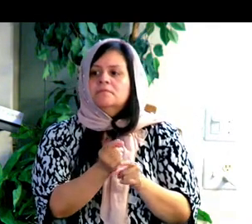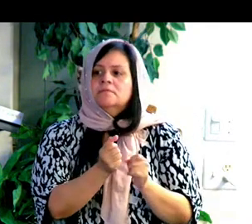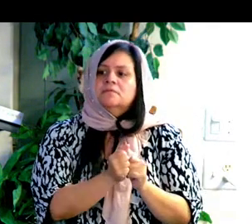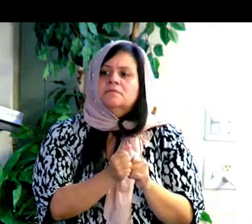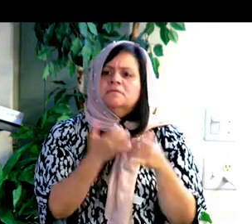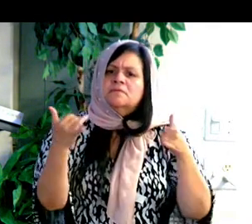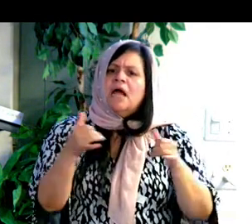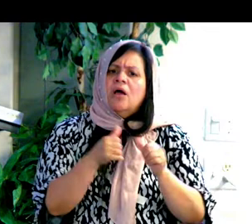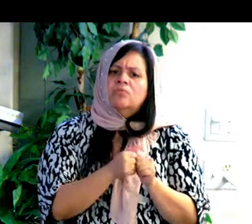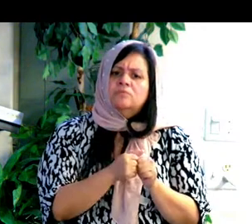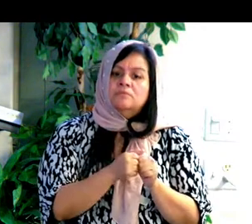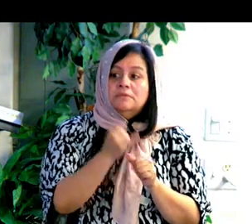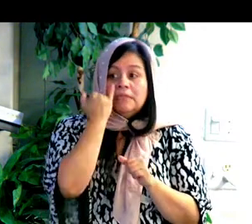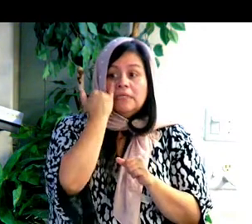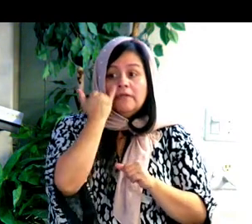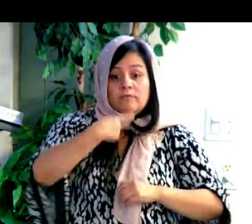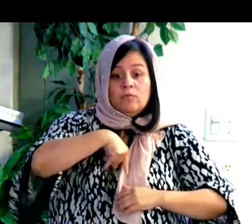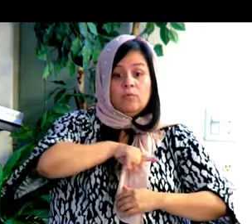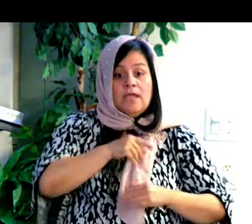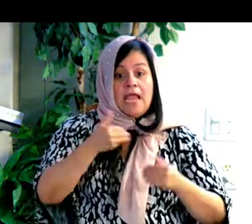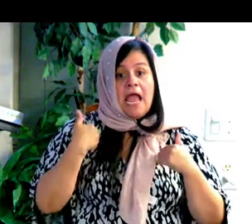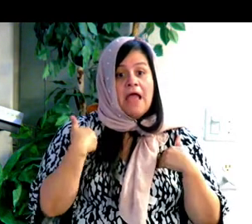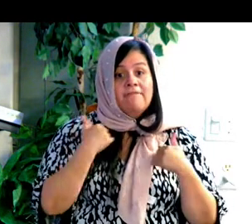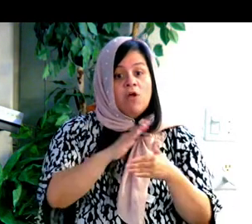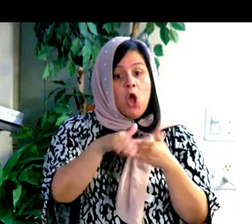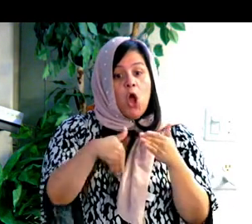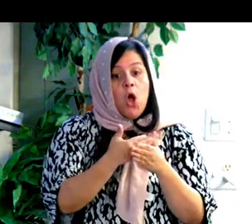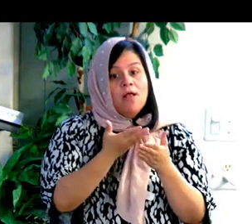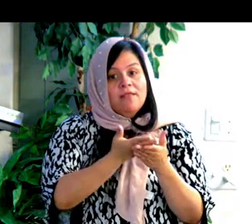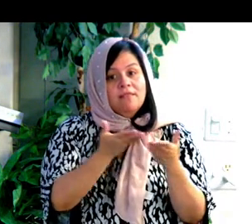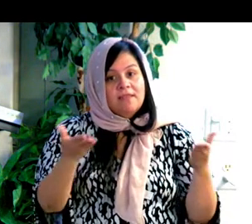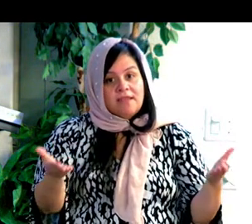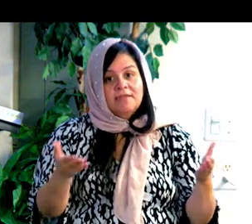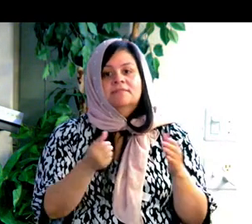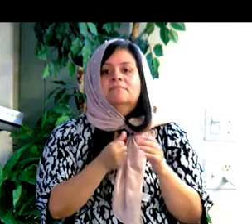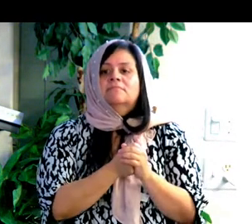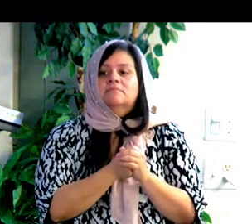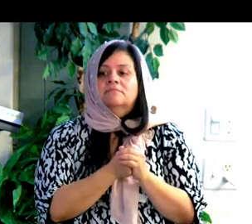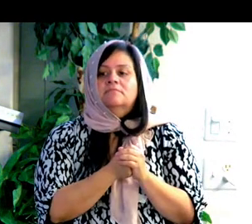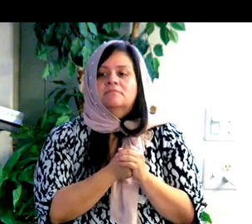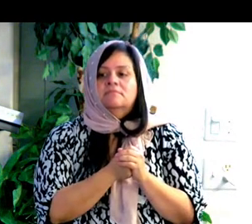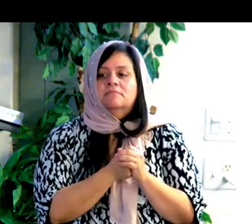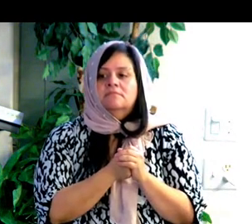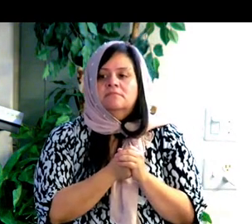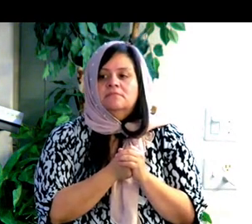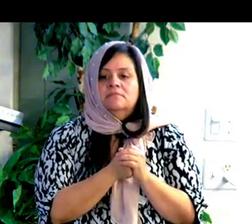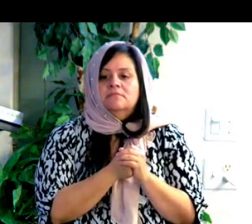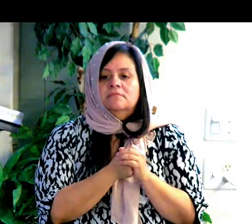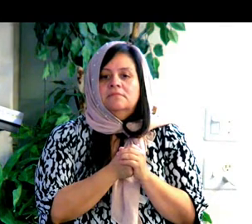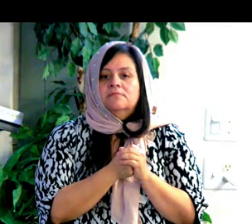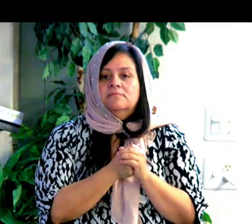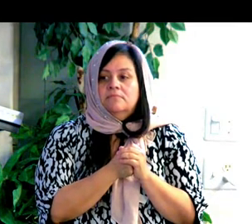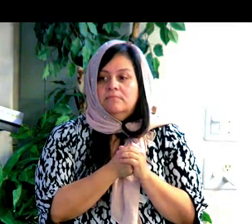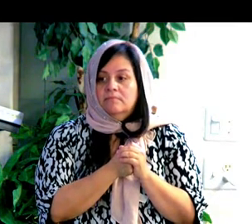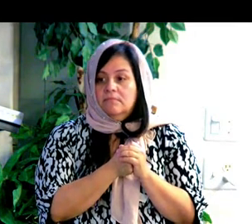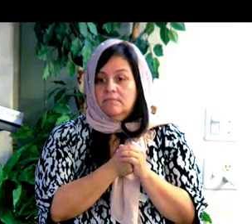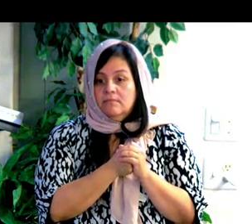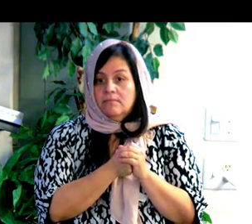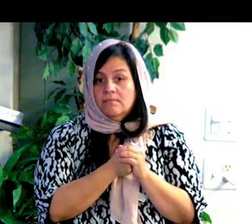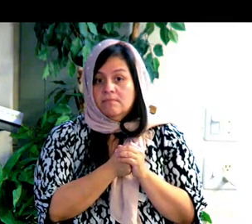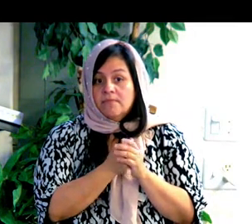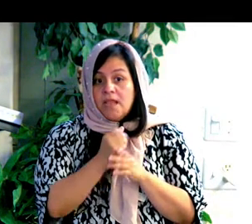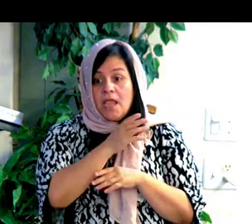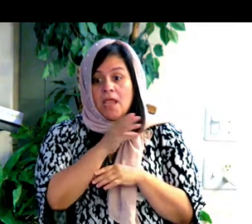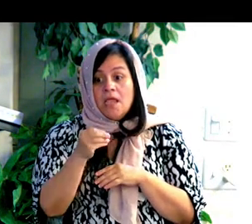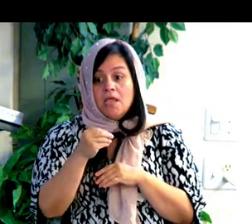things. ¿Qué es lo que nos dicen las escrituras sagradas? Si nosotros tenemos todo. And we know all mysteries. Y